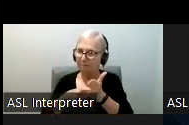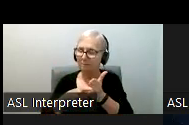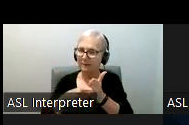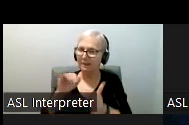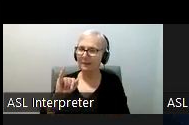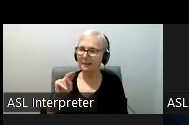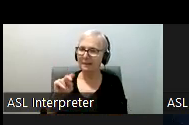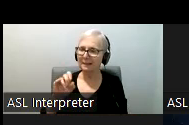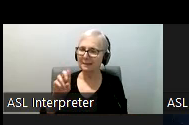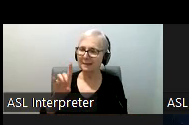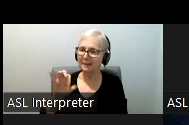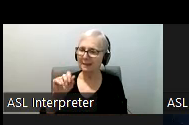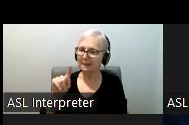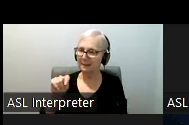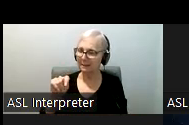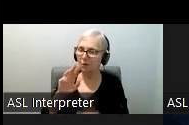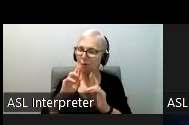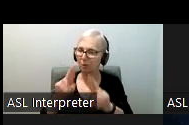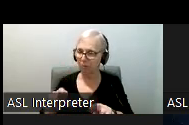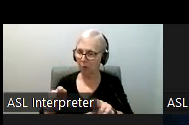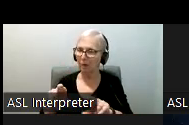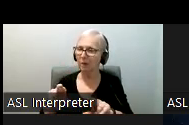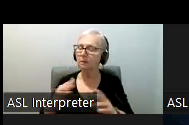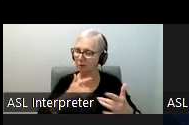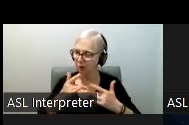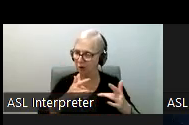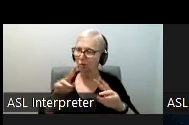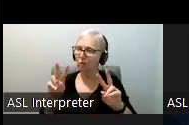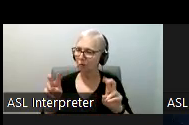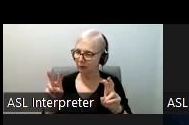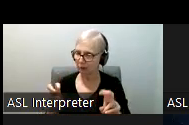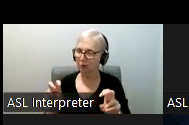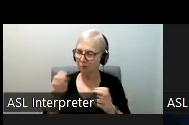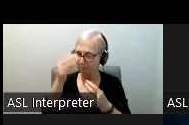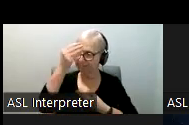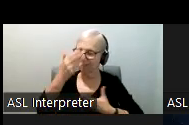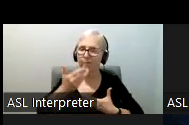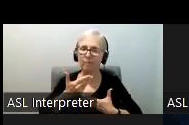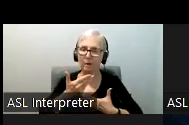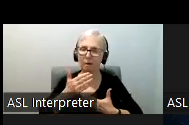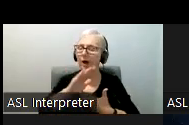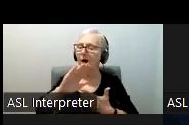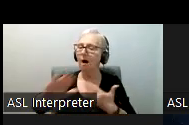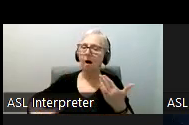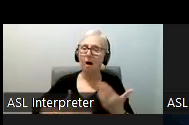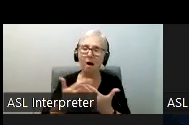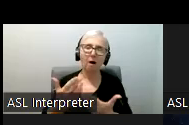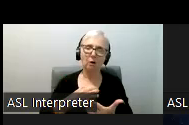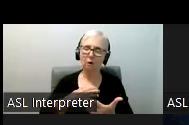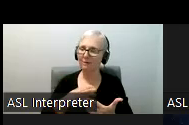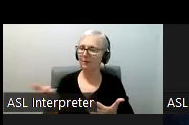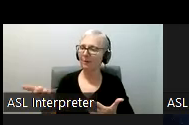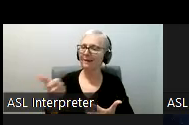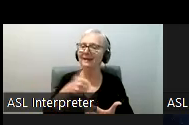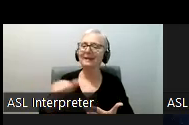to us and make us aware of concerns or issues that way. For all grievances from any source, the